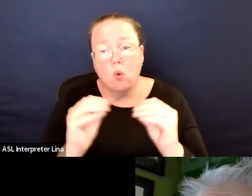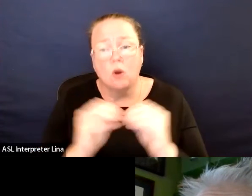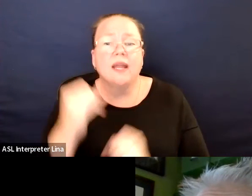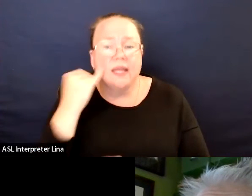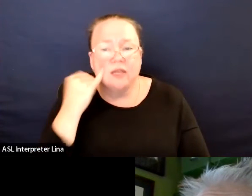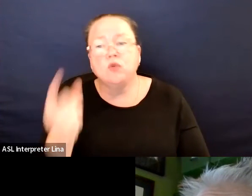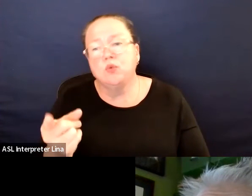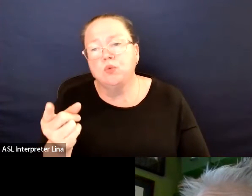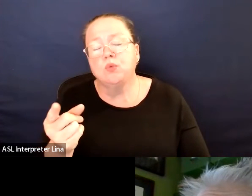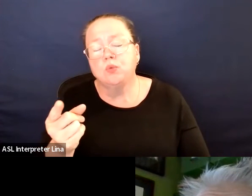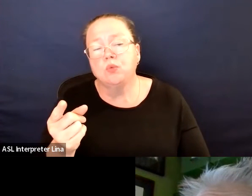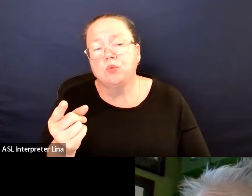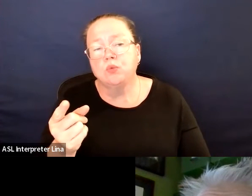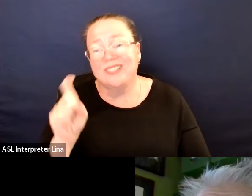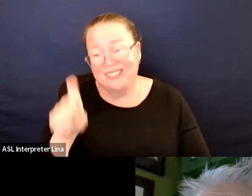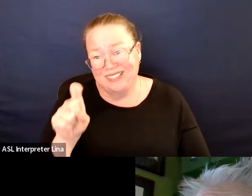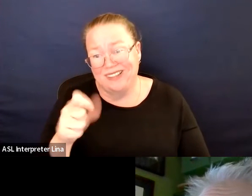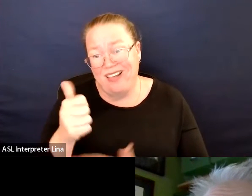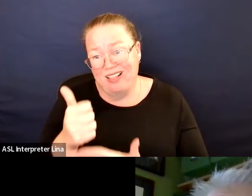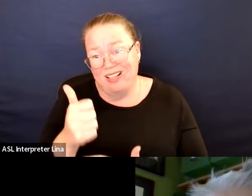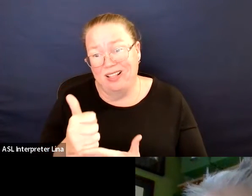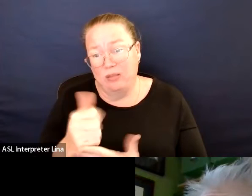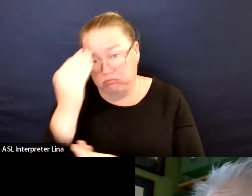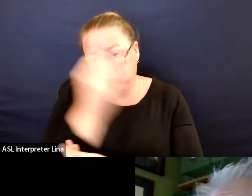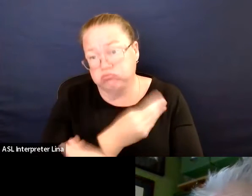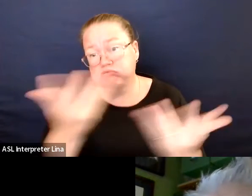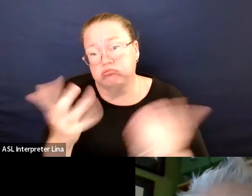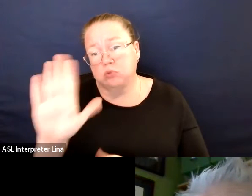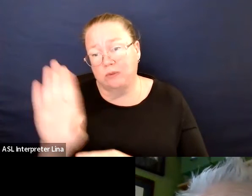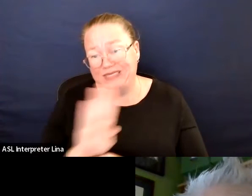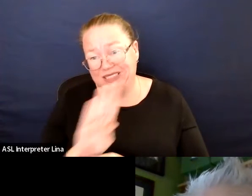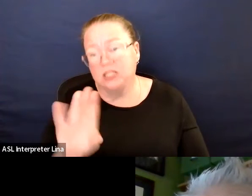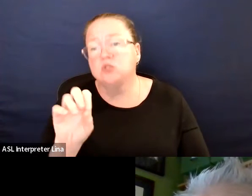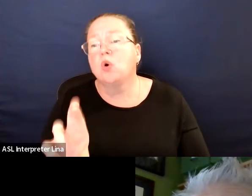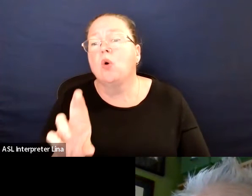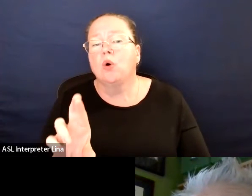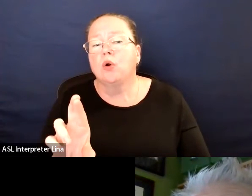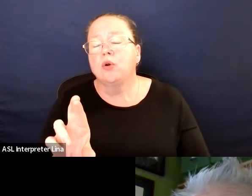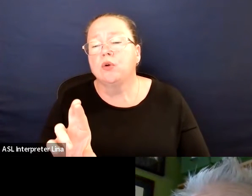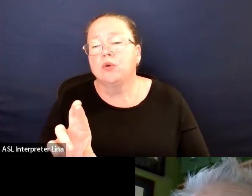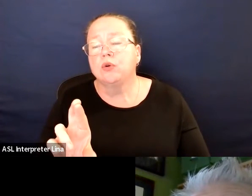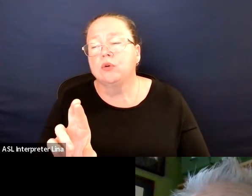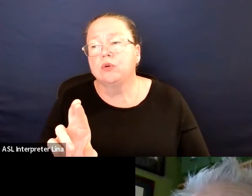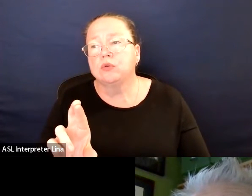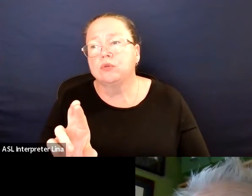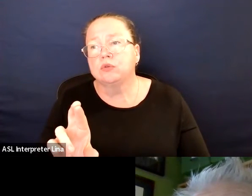you need help spreading the word about your business or.